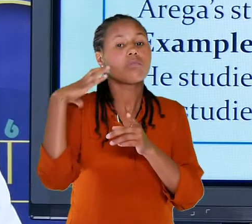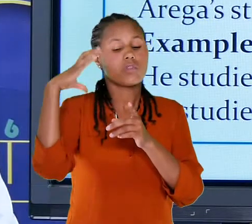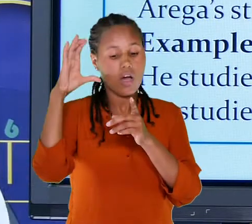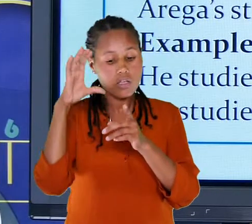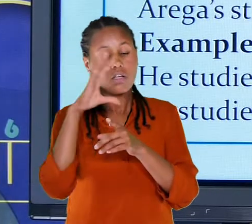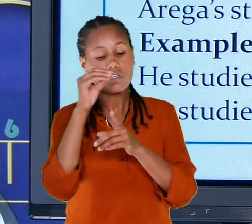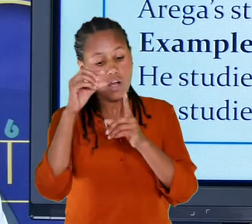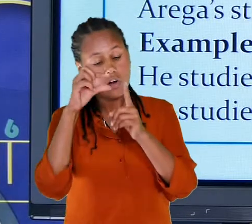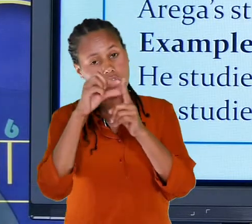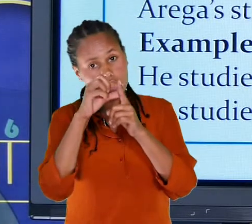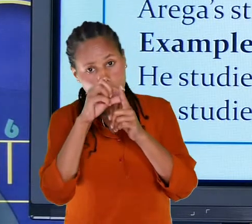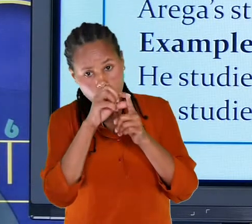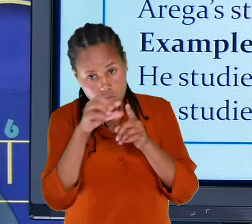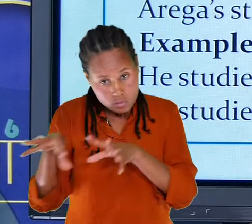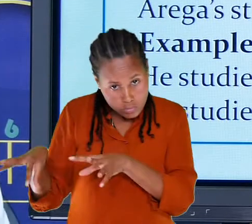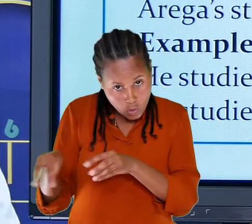I think you are ready to write.